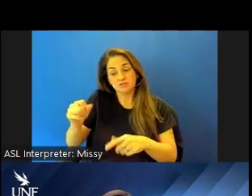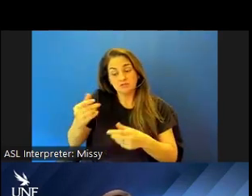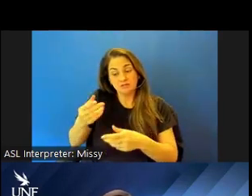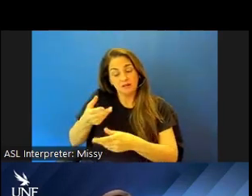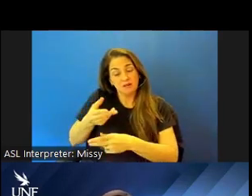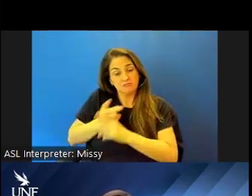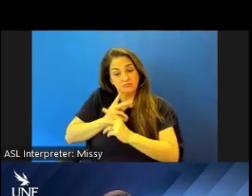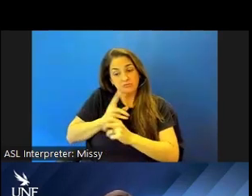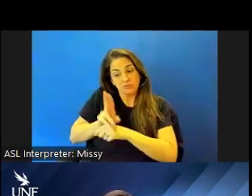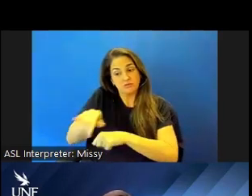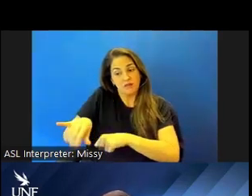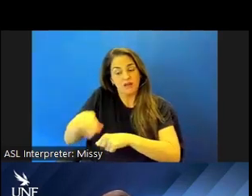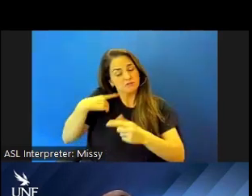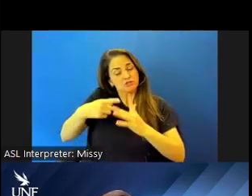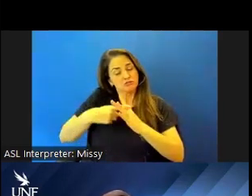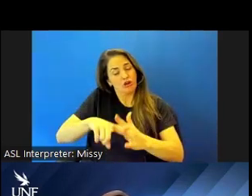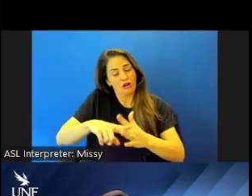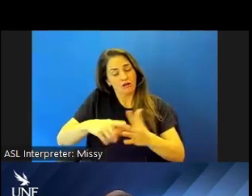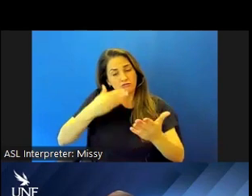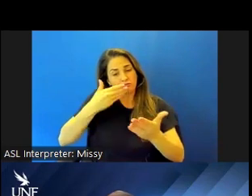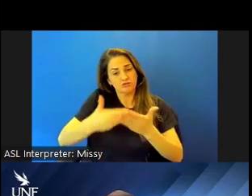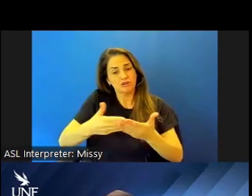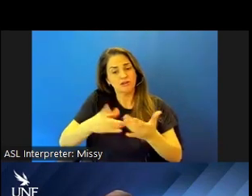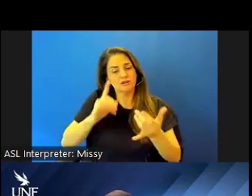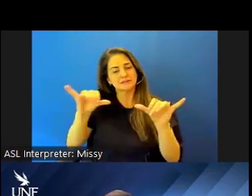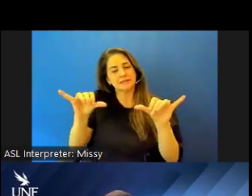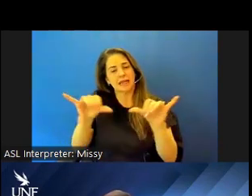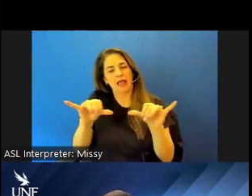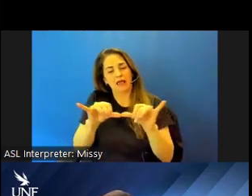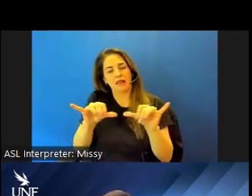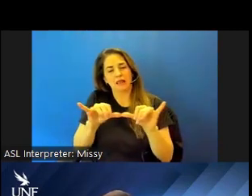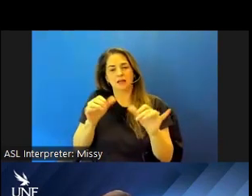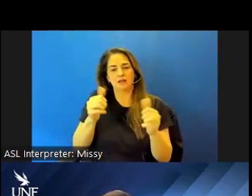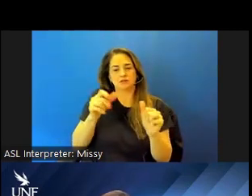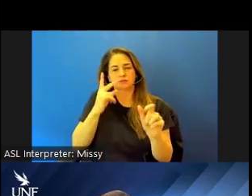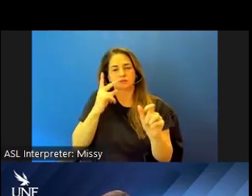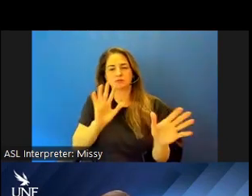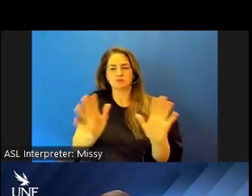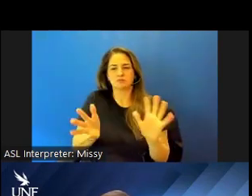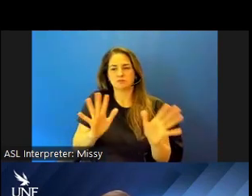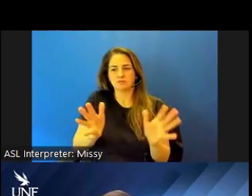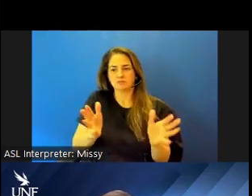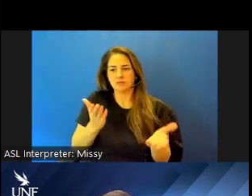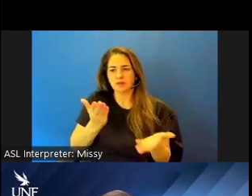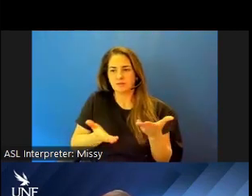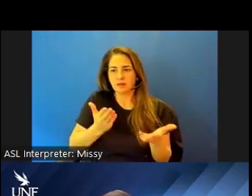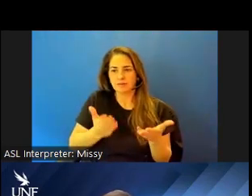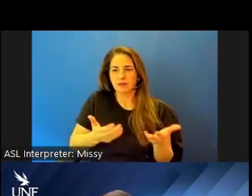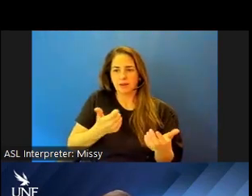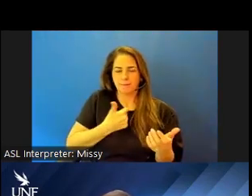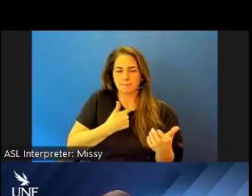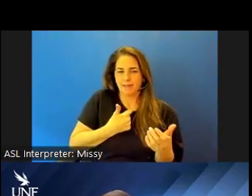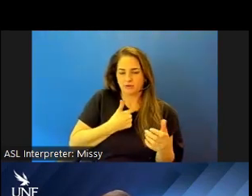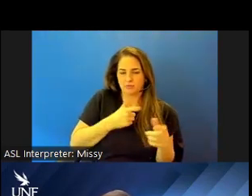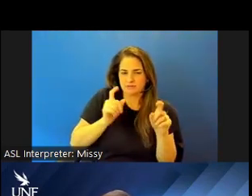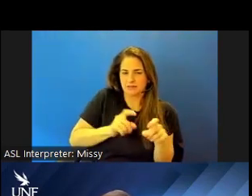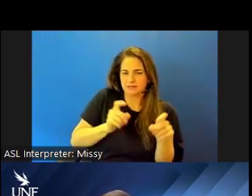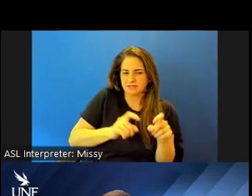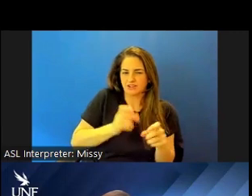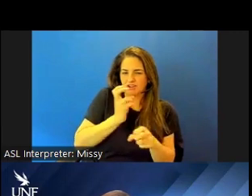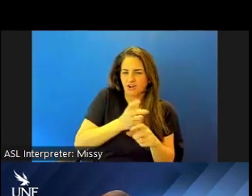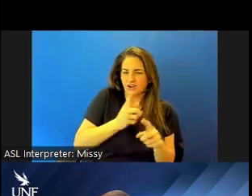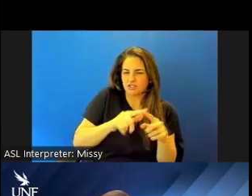is a good starting point, and it's a good way to scale efforts in a way that manual testing, it's hard to